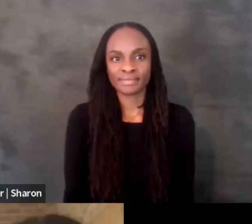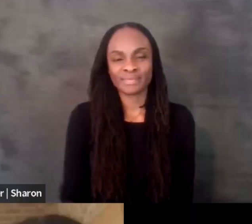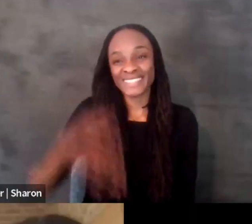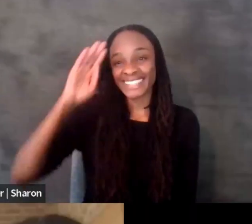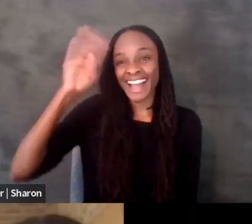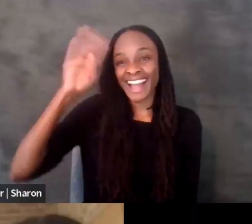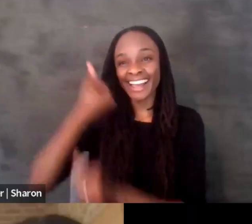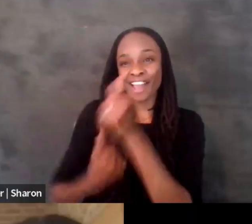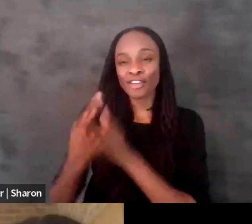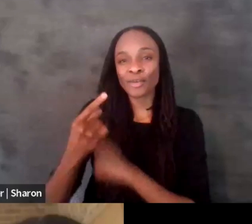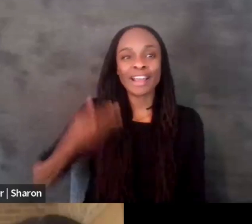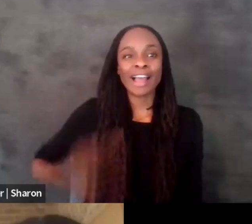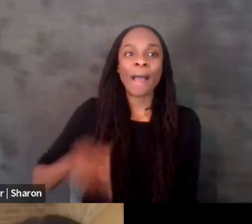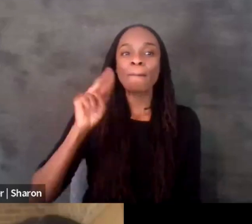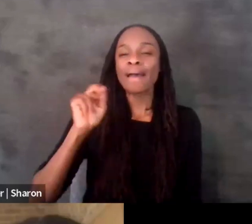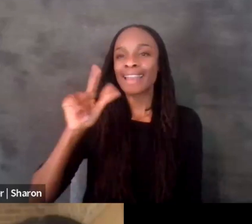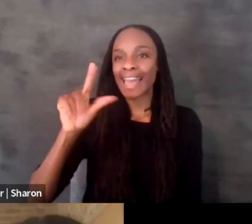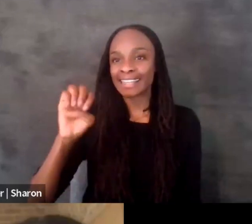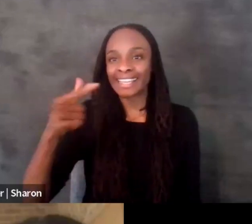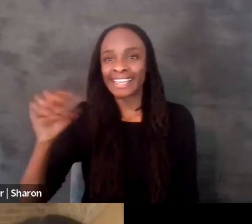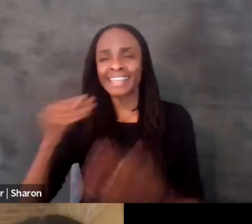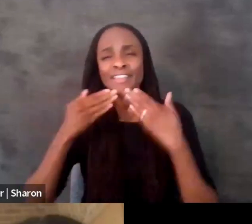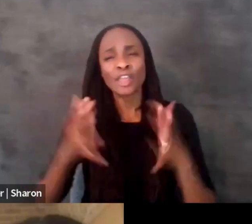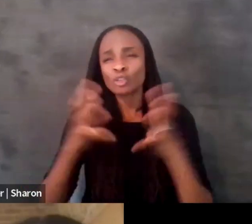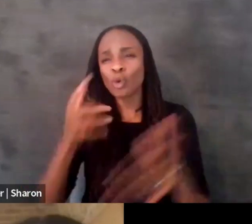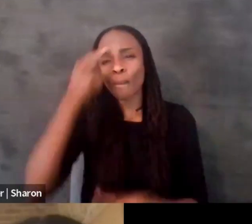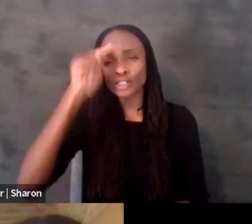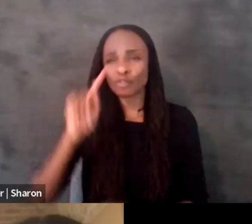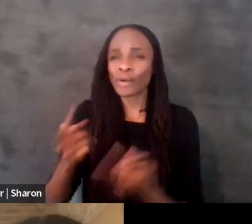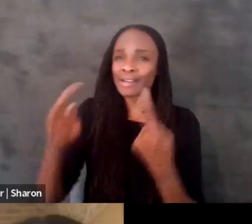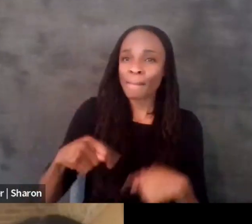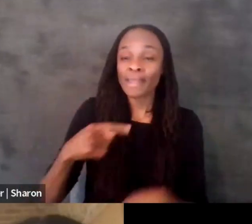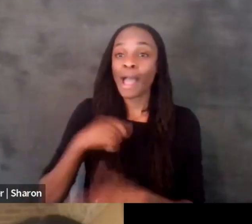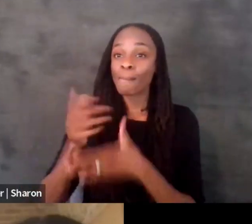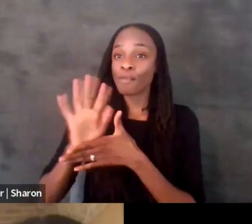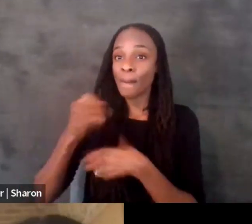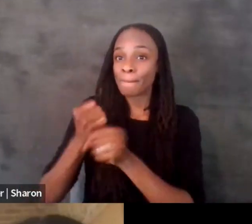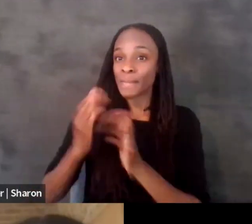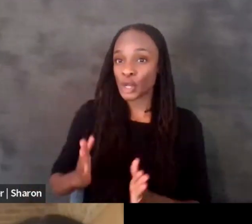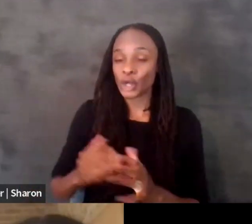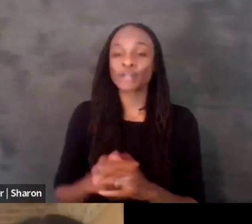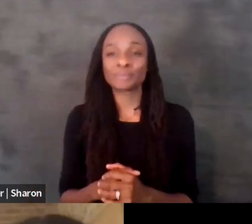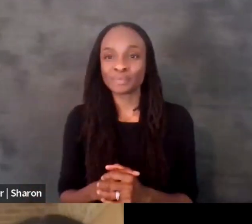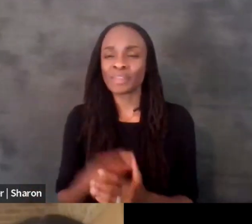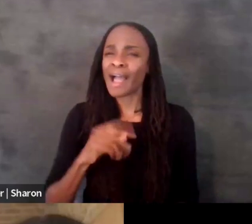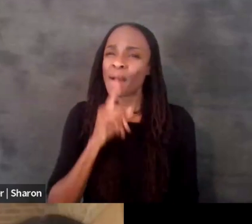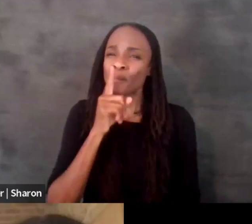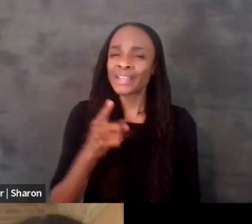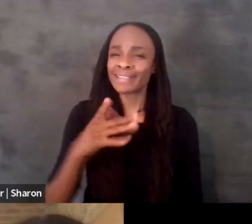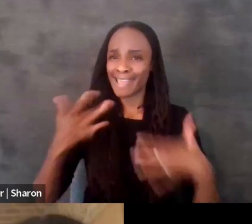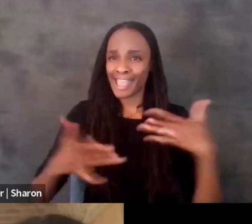Hi, everybody. My name is Natalie Gee. Thank you so much for being here. I'm a filmmaker and I'm really excited